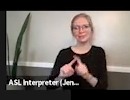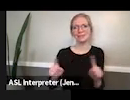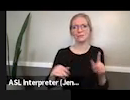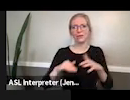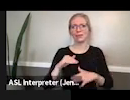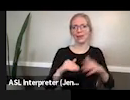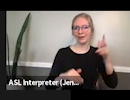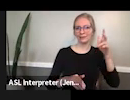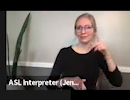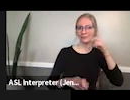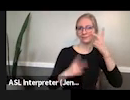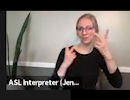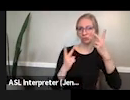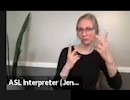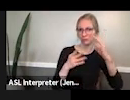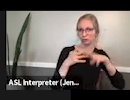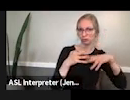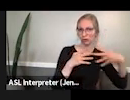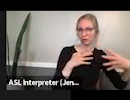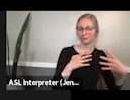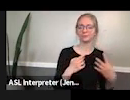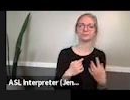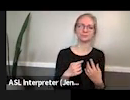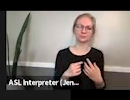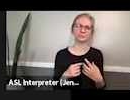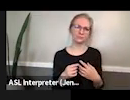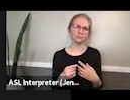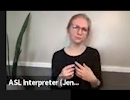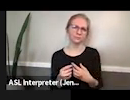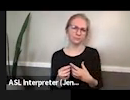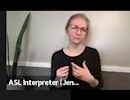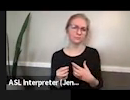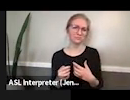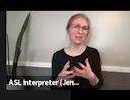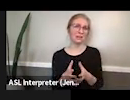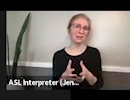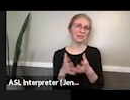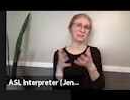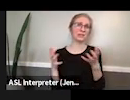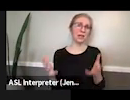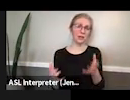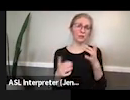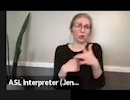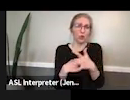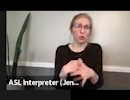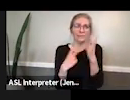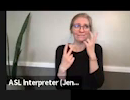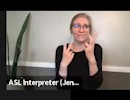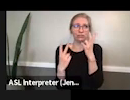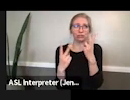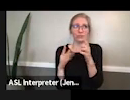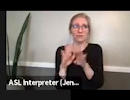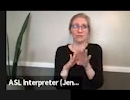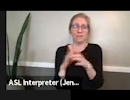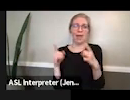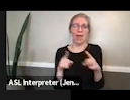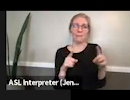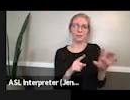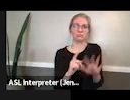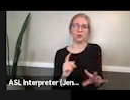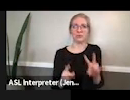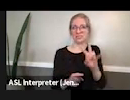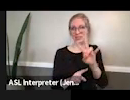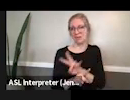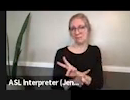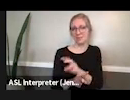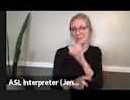And there's something behind that too, about so much early vision development happens by 7 months of age. Hearing keeps